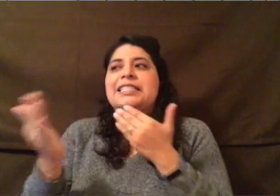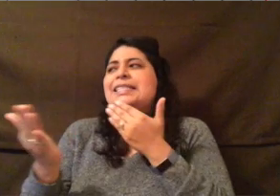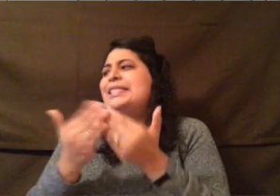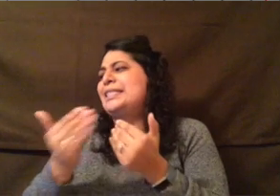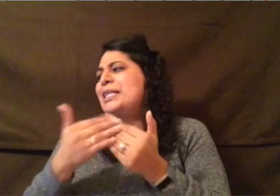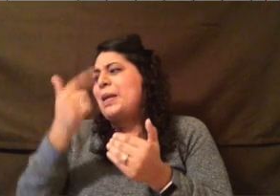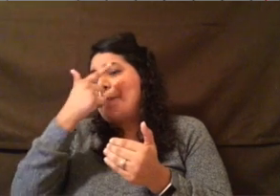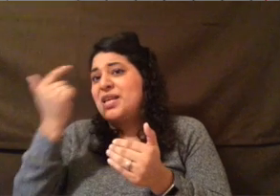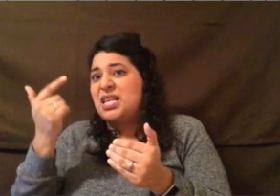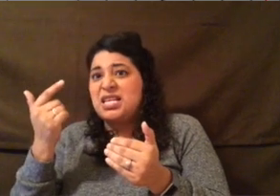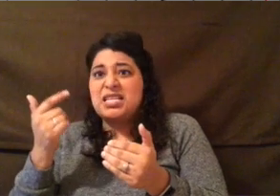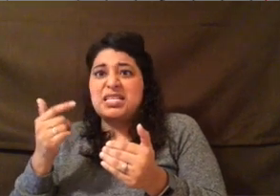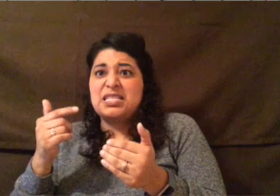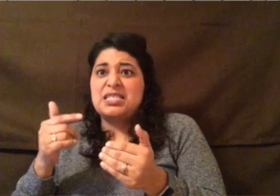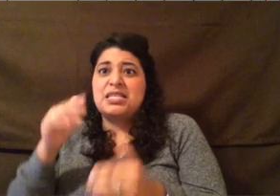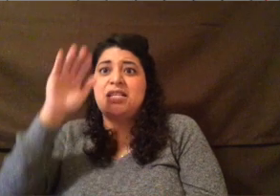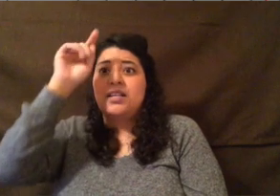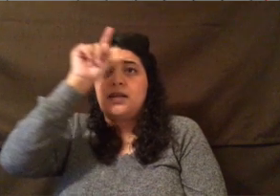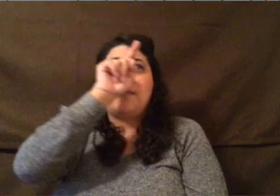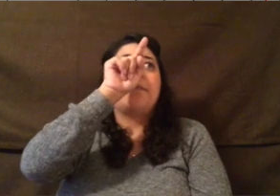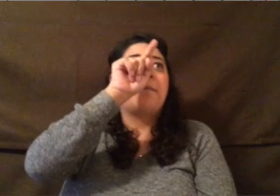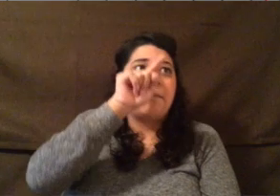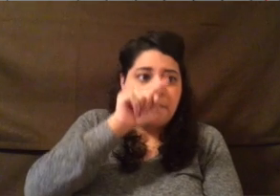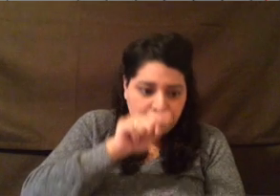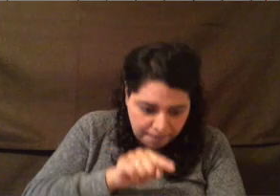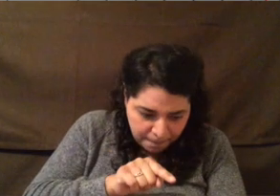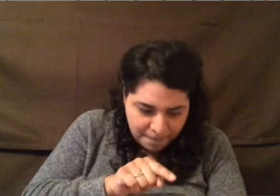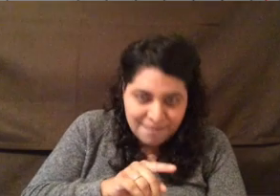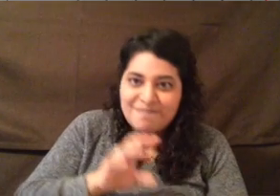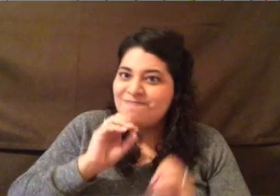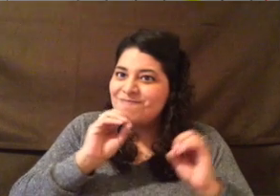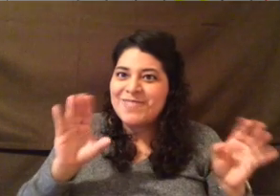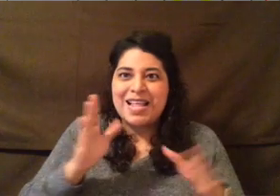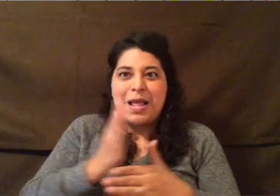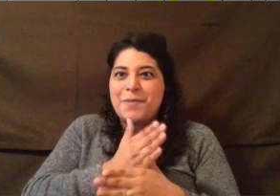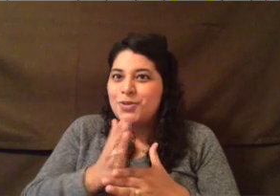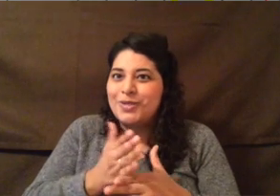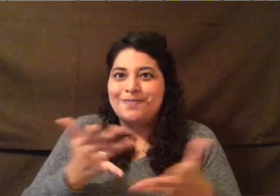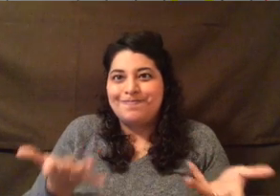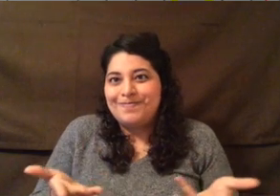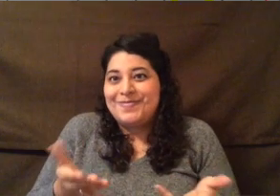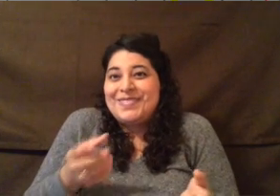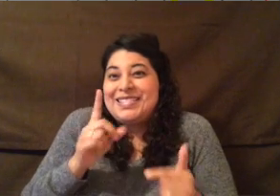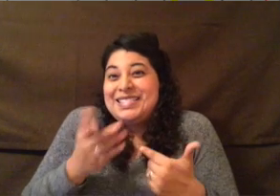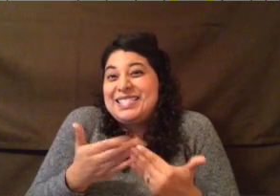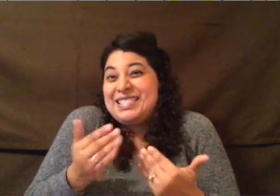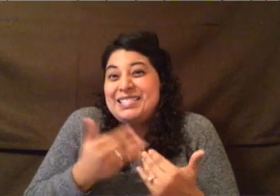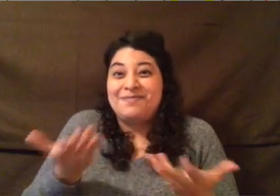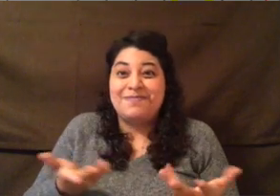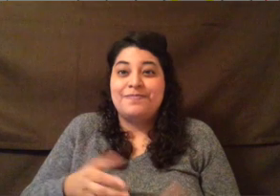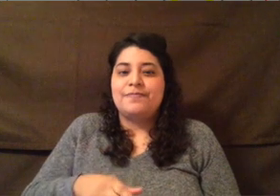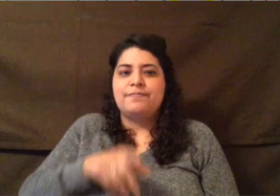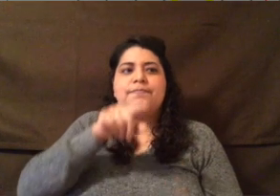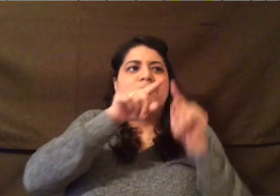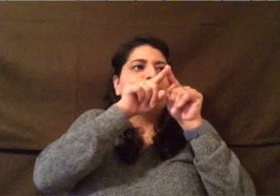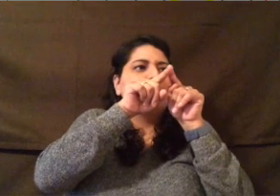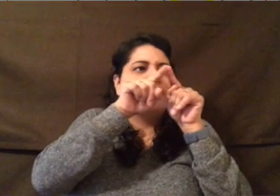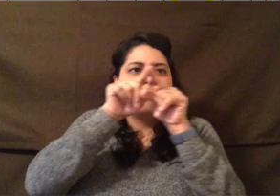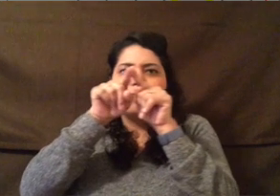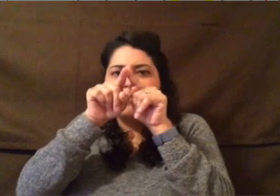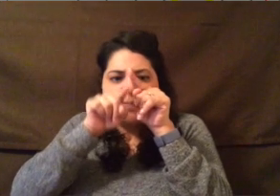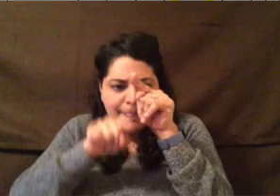is all the way straight down, okay? There's nothing in between. So that one's 30. And we have